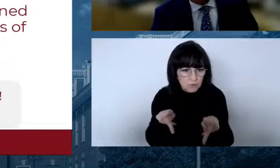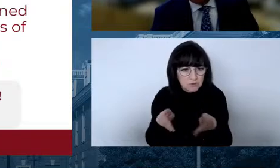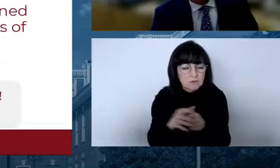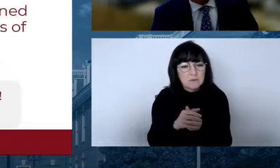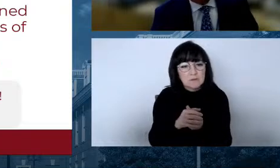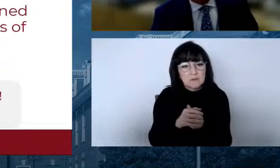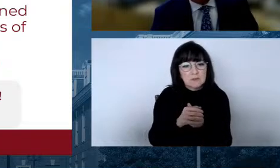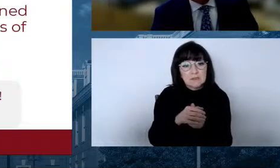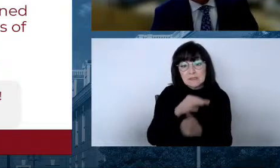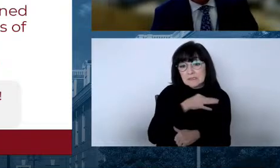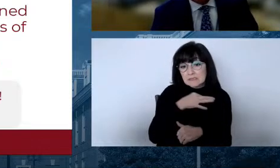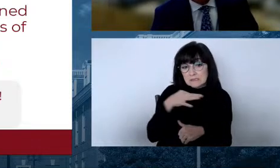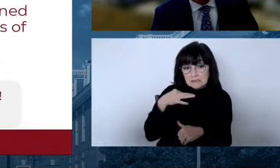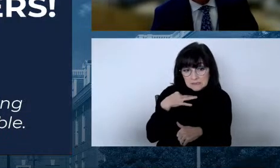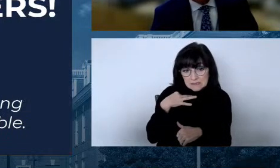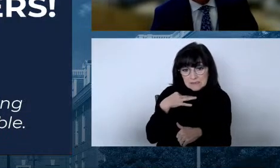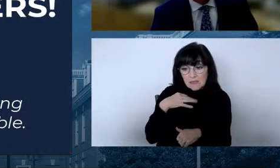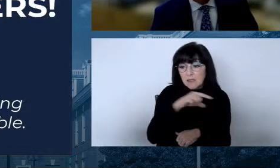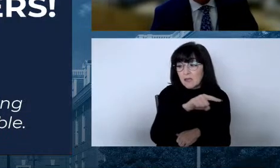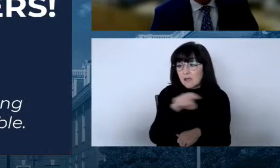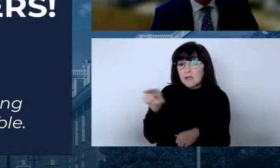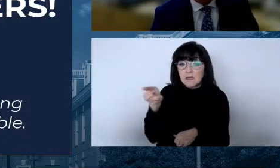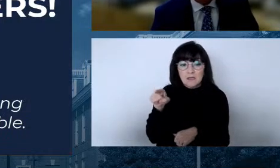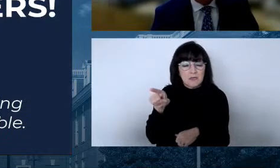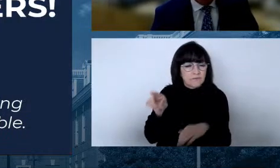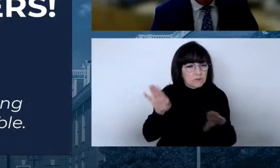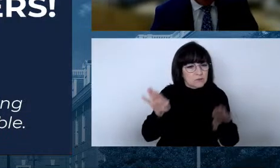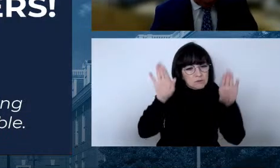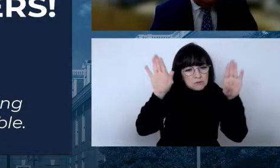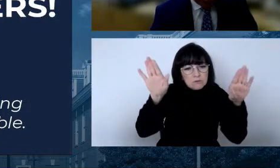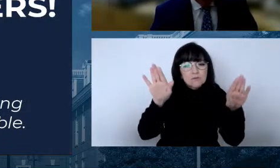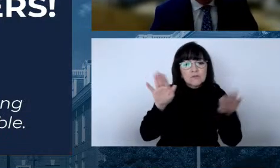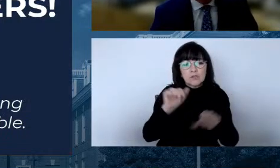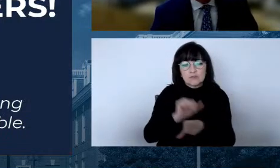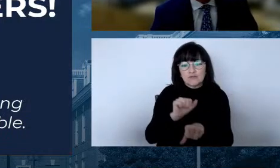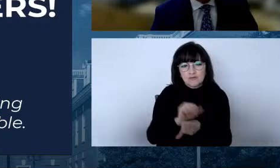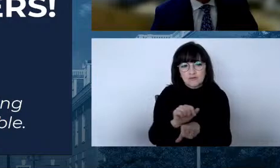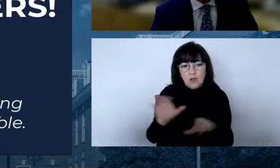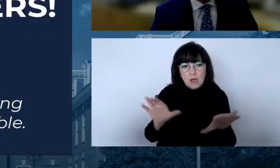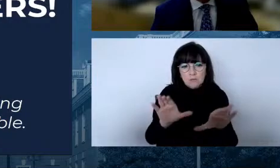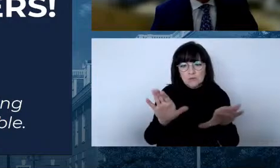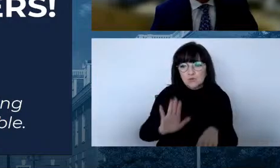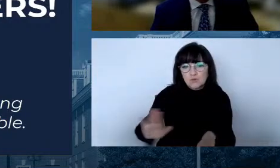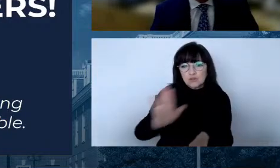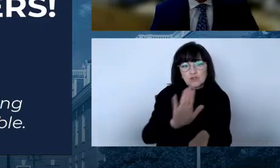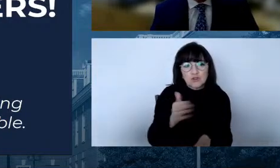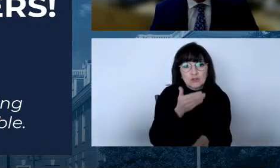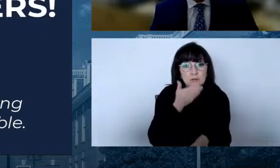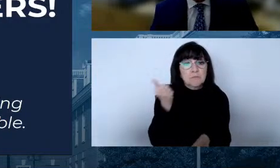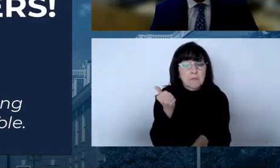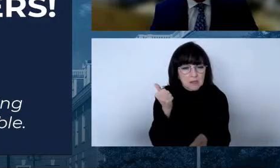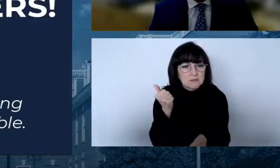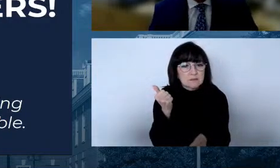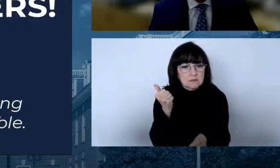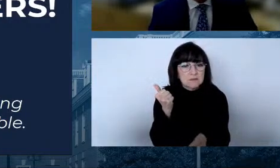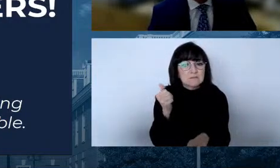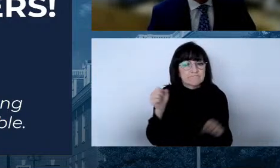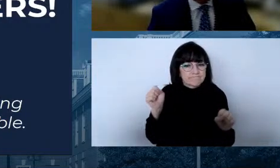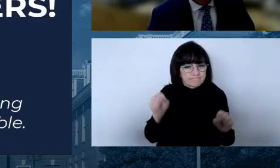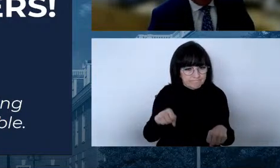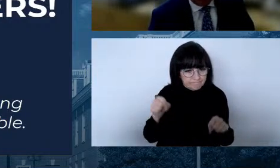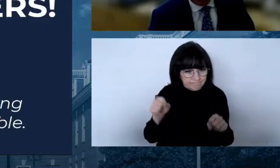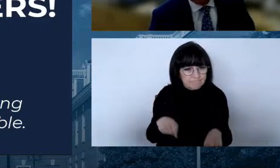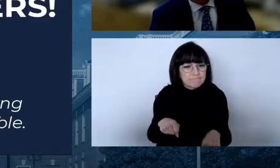done a terrific job, are doing their best. And one of the things in the emergency room that we've seen is that it is taking longer to be